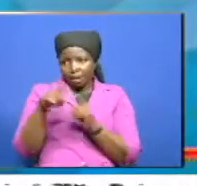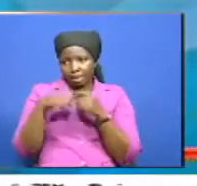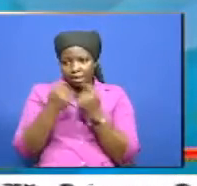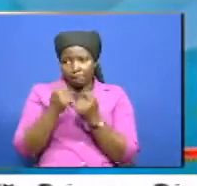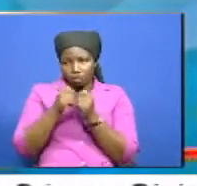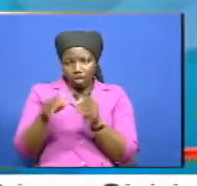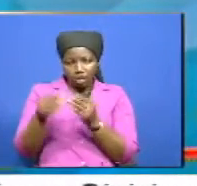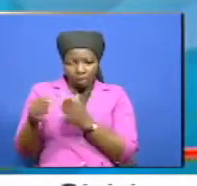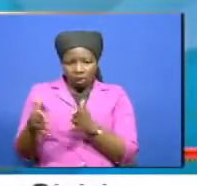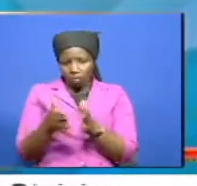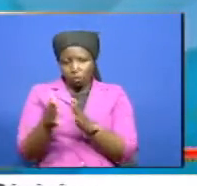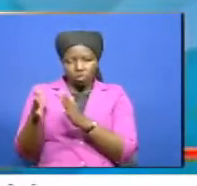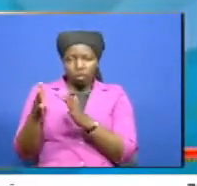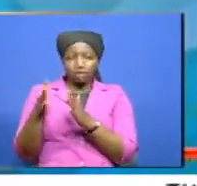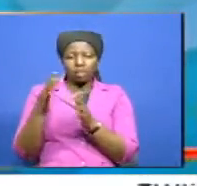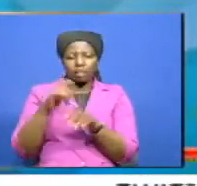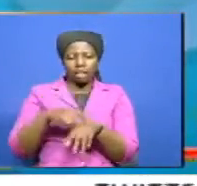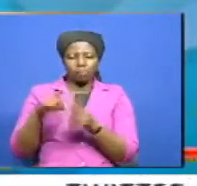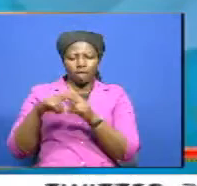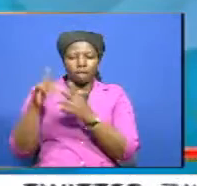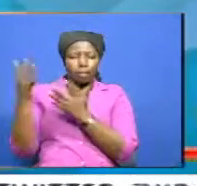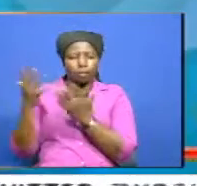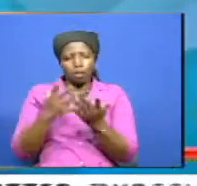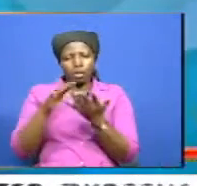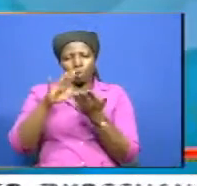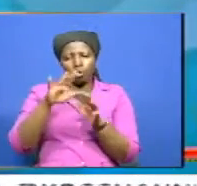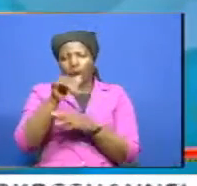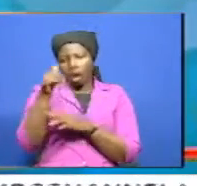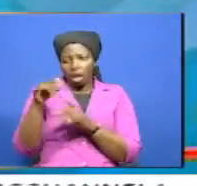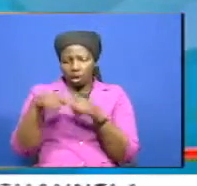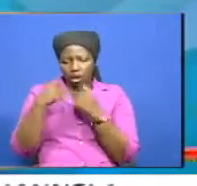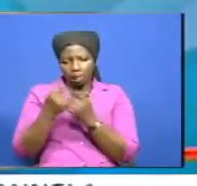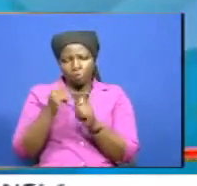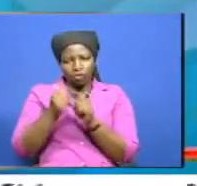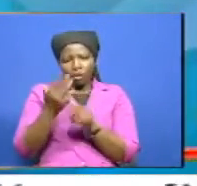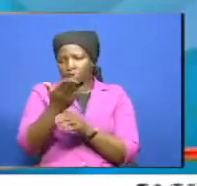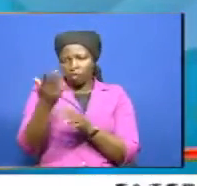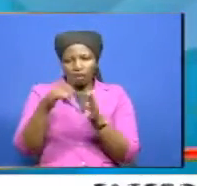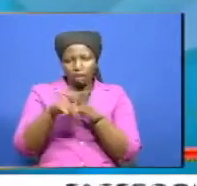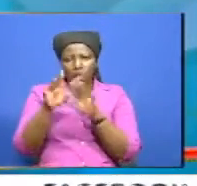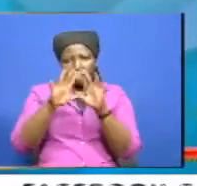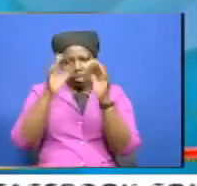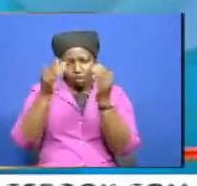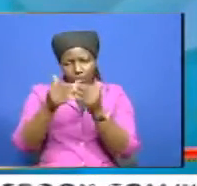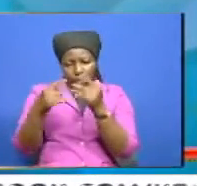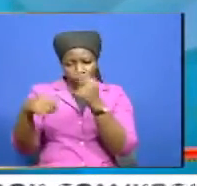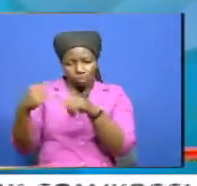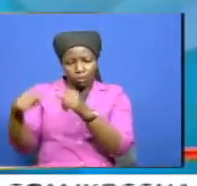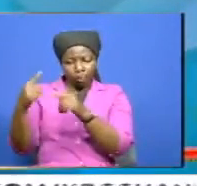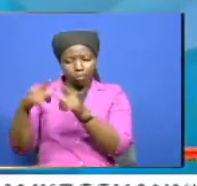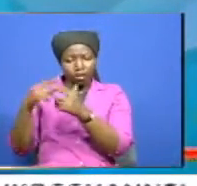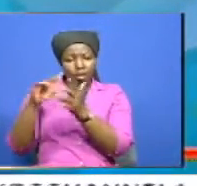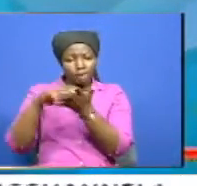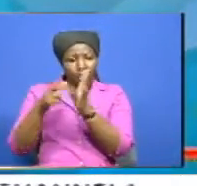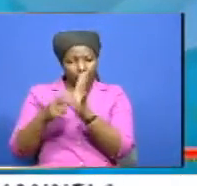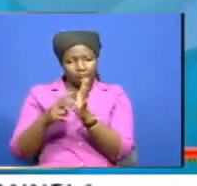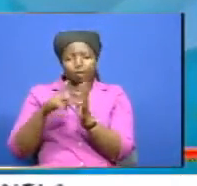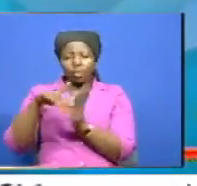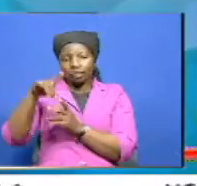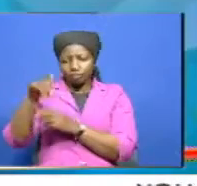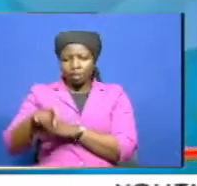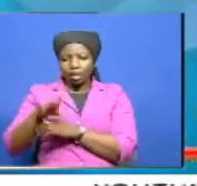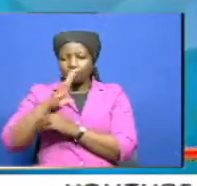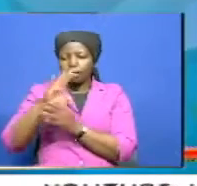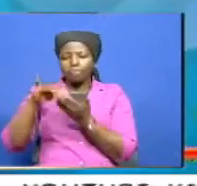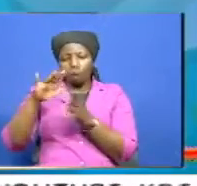when you start bringing in other teams, you know, that are consistent in the World Series, it just means that we really now need to be a bit more sharp